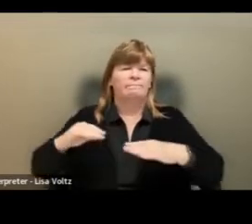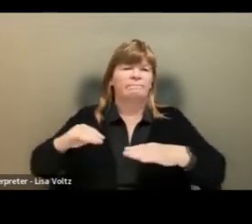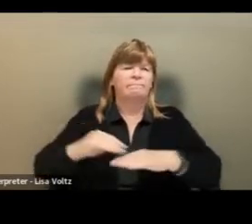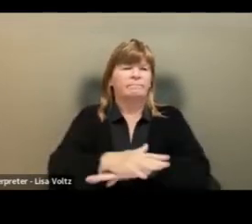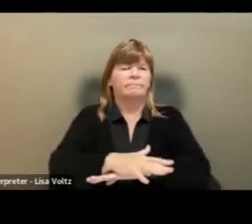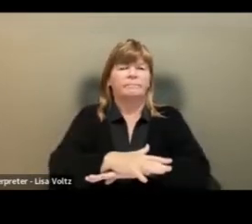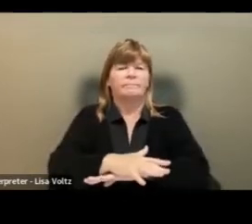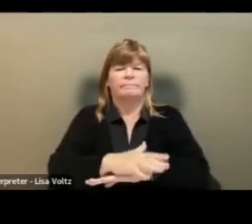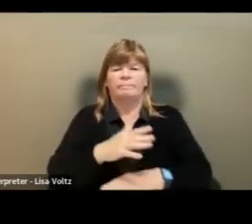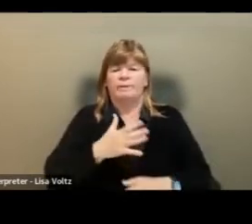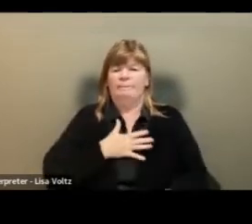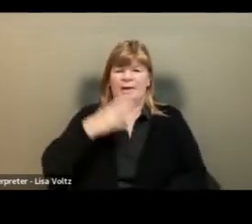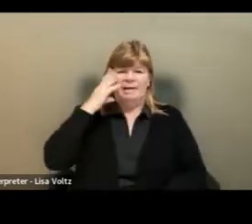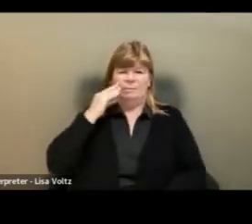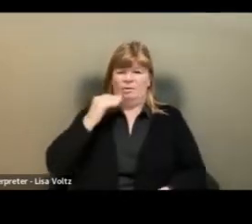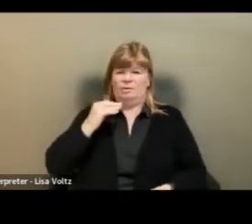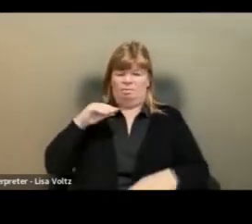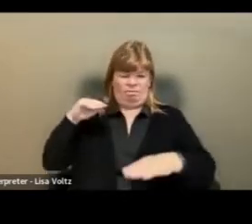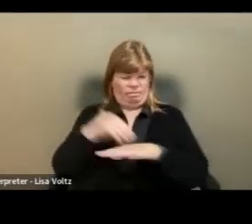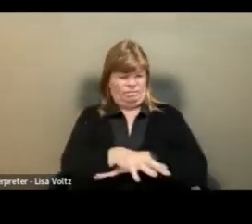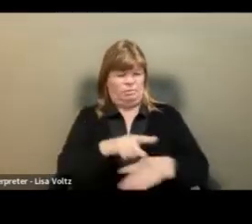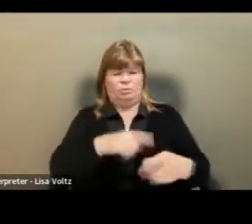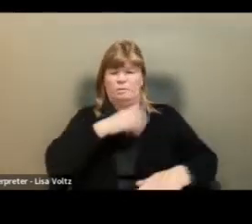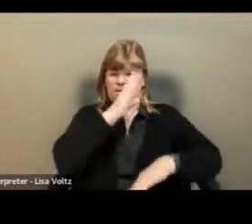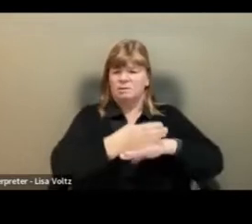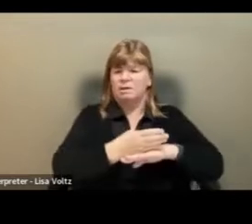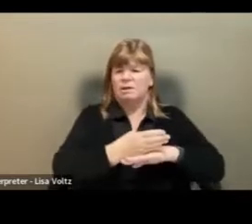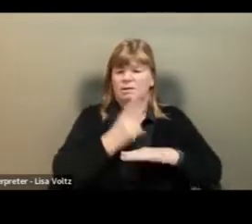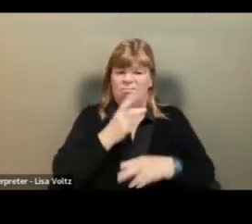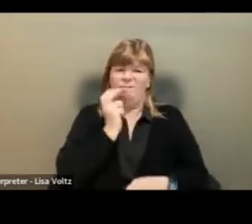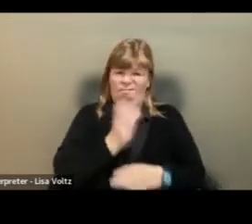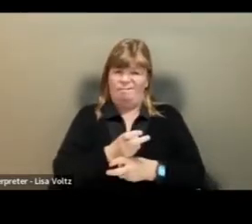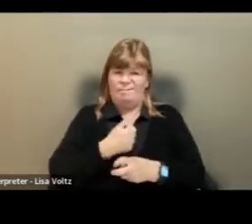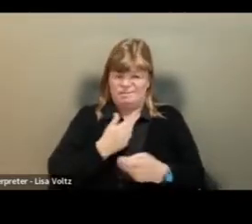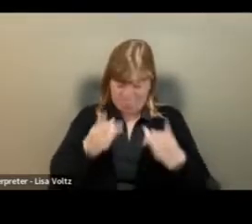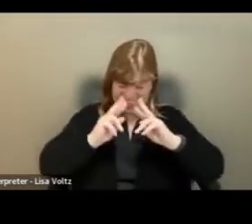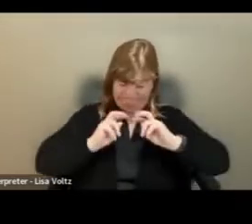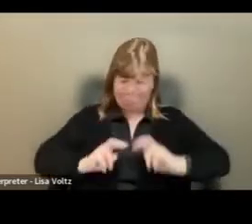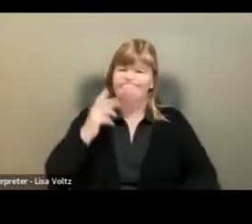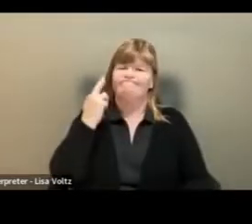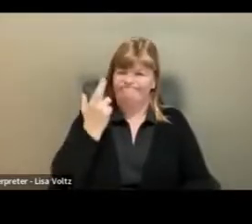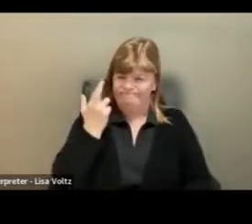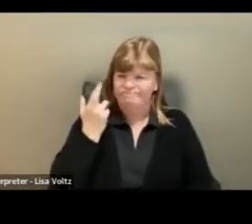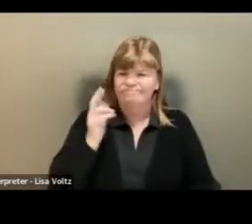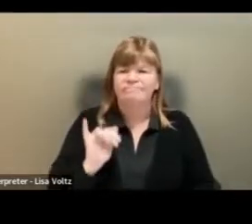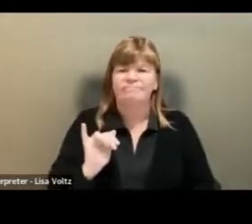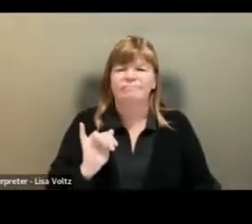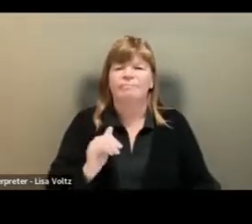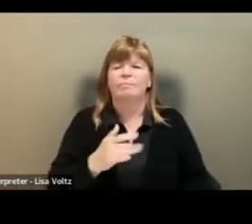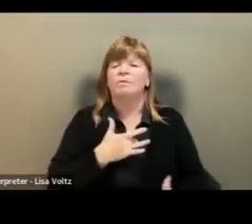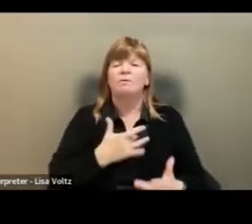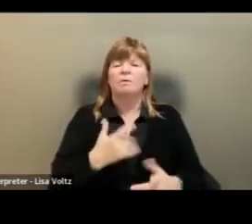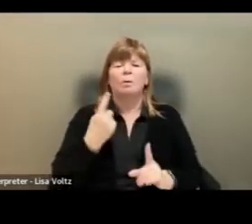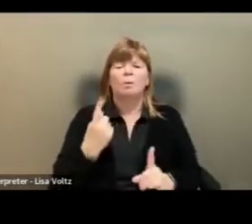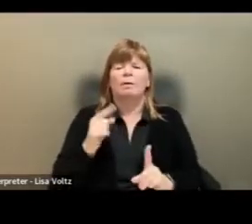him and some really difficult realizations. One of those being that in many